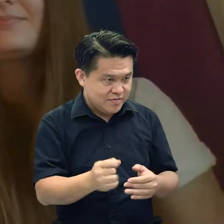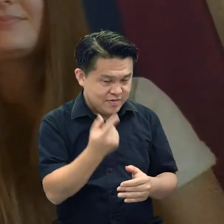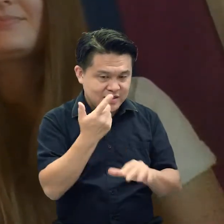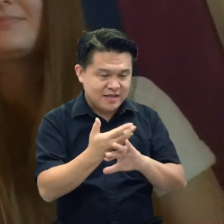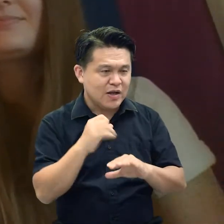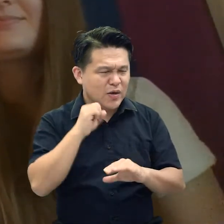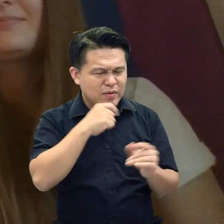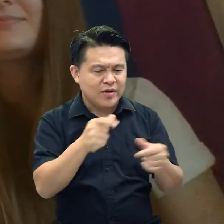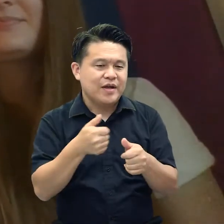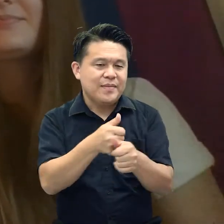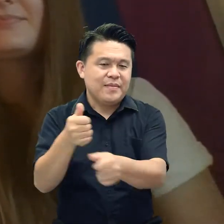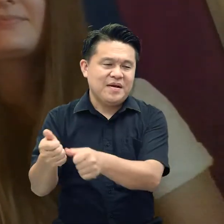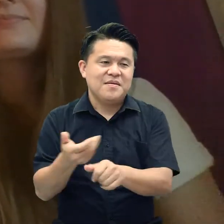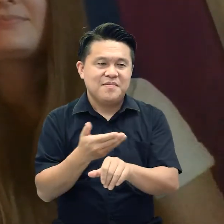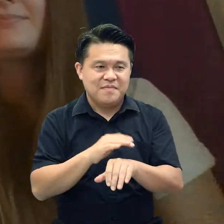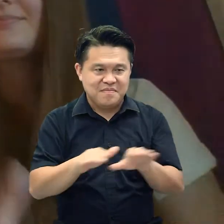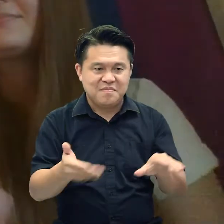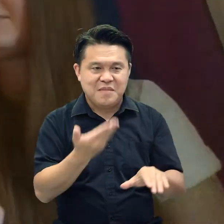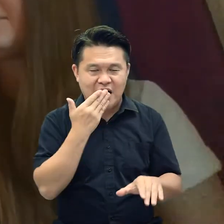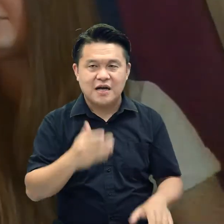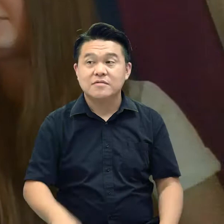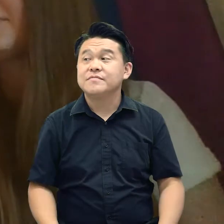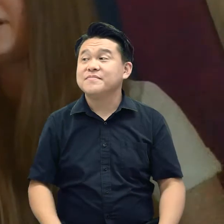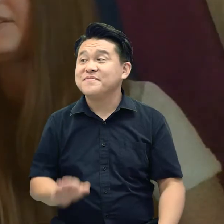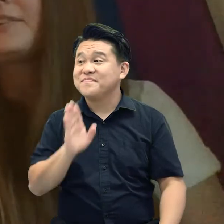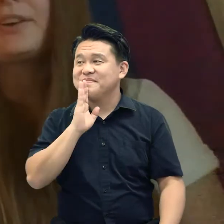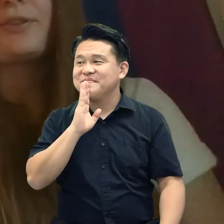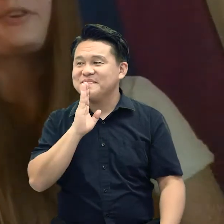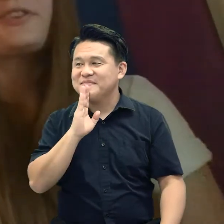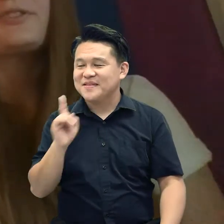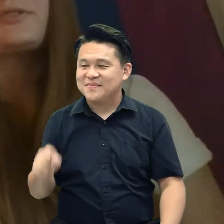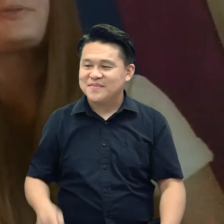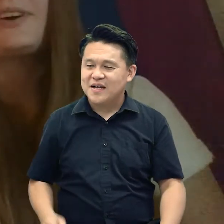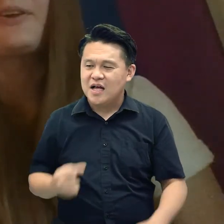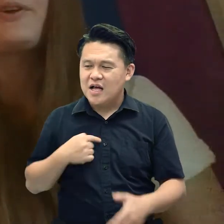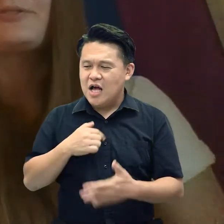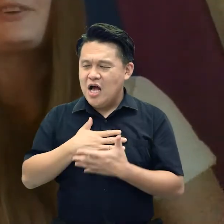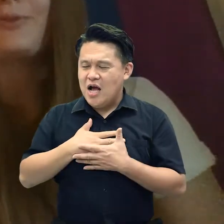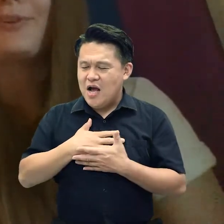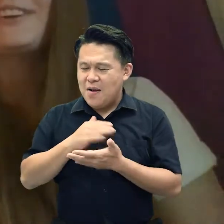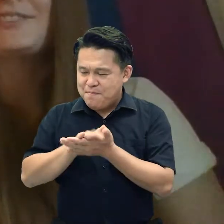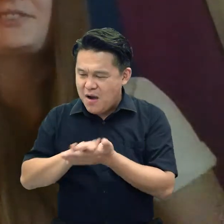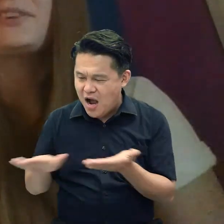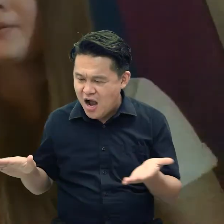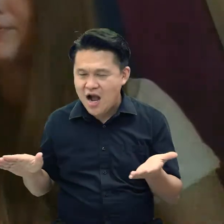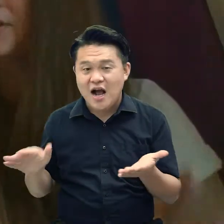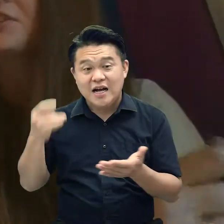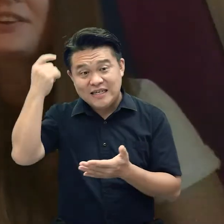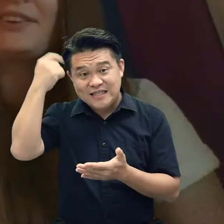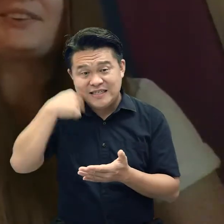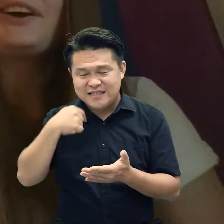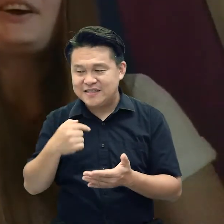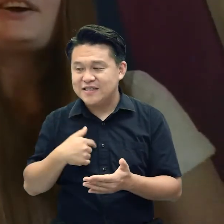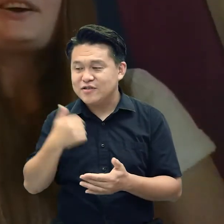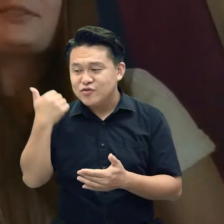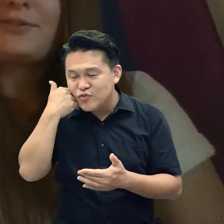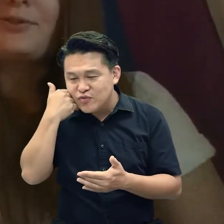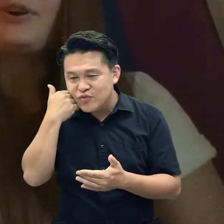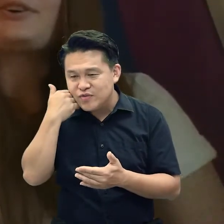positive experience that trumped everything else. Yeah, and cathartic too. A lot of reflection